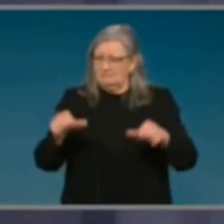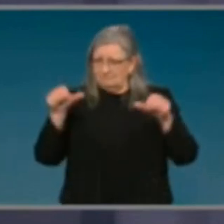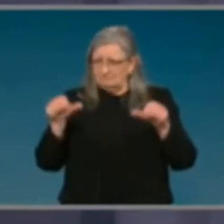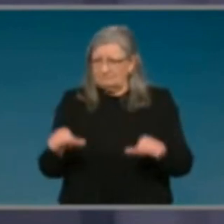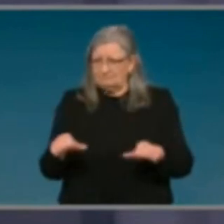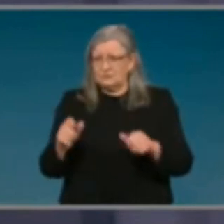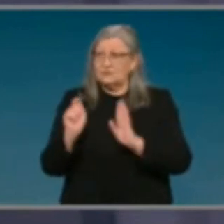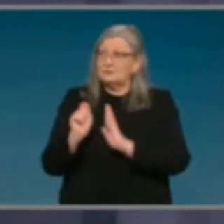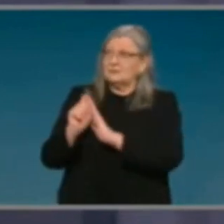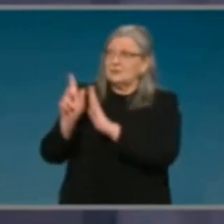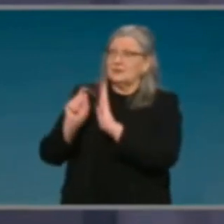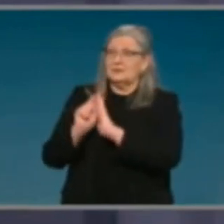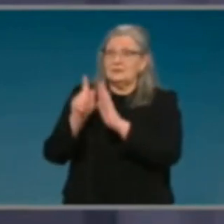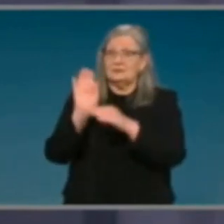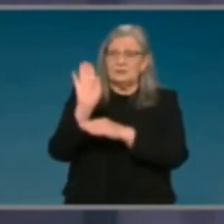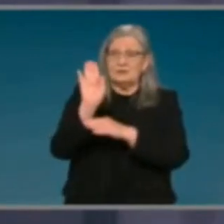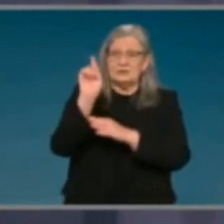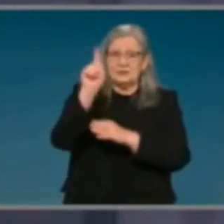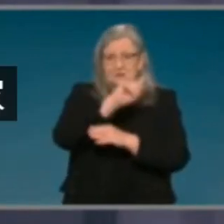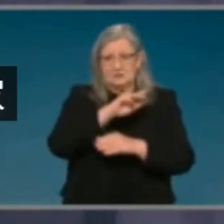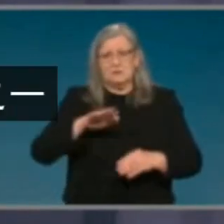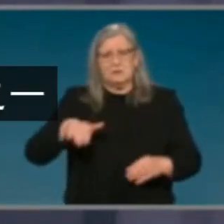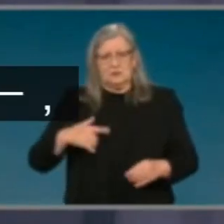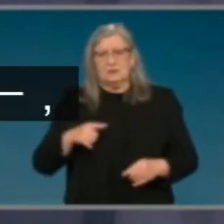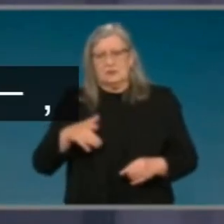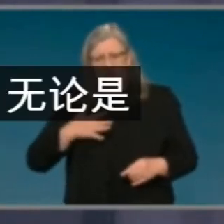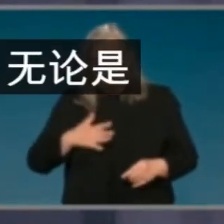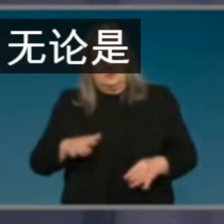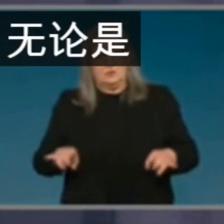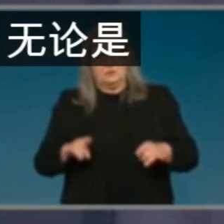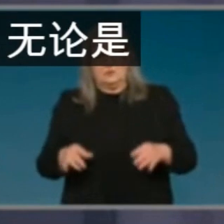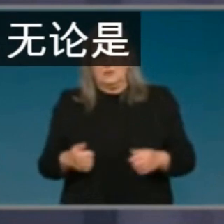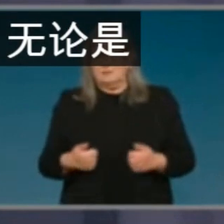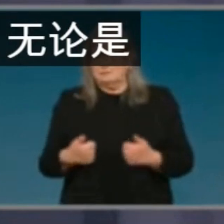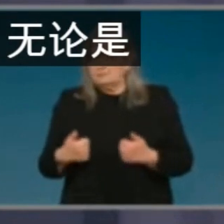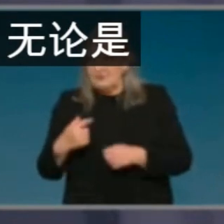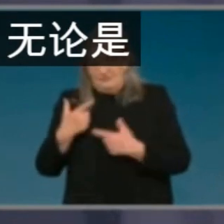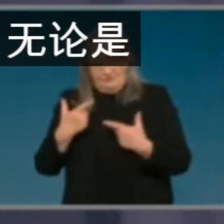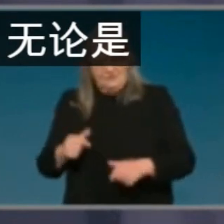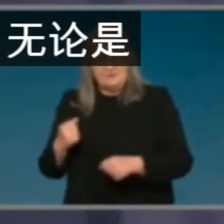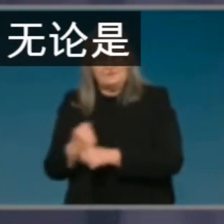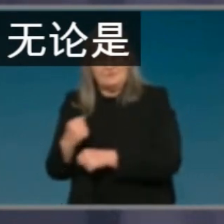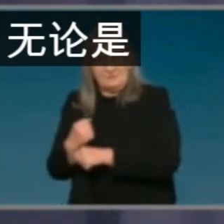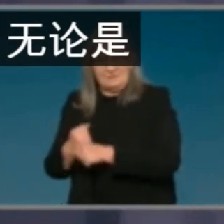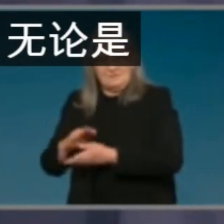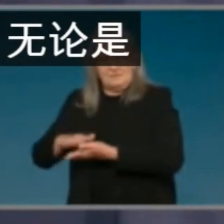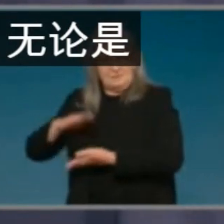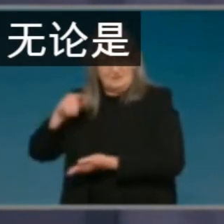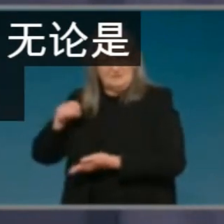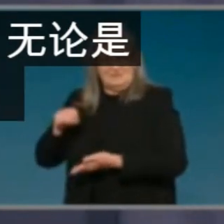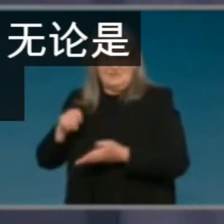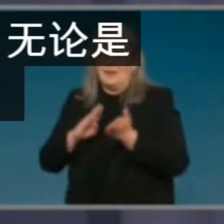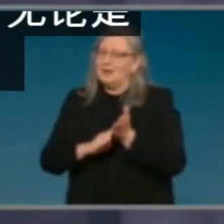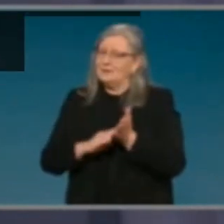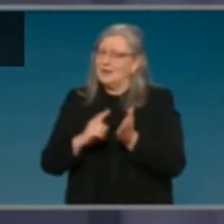world to manufacture mRNA vaccines, whether it's for coronavirus or for other